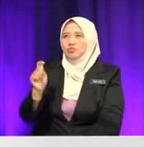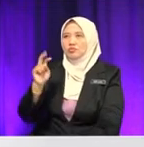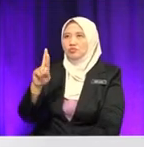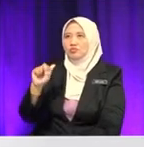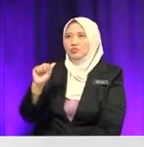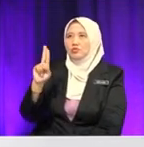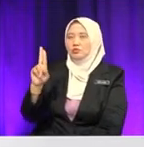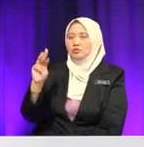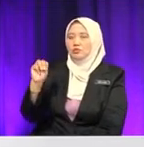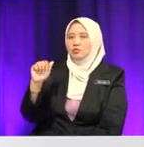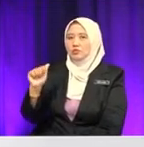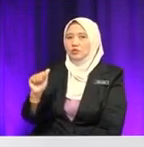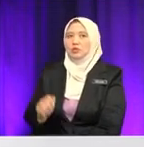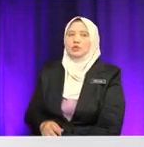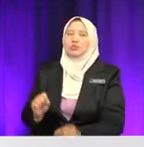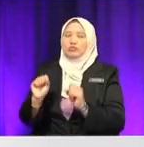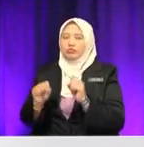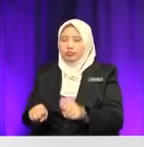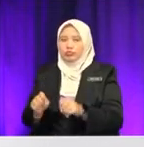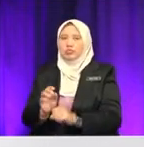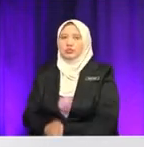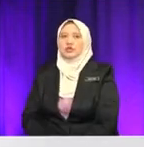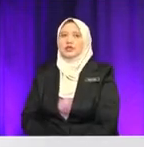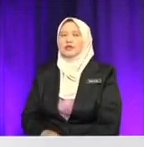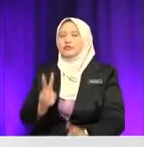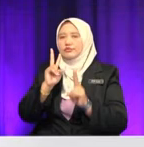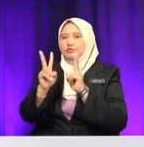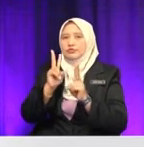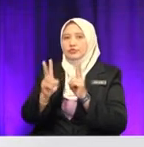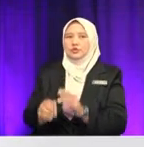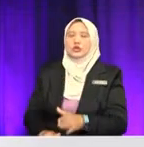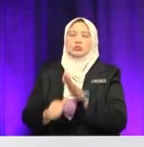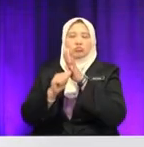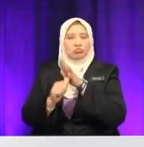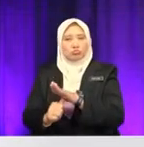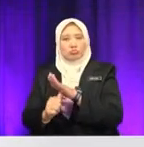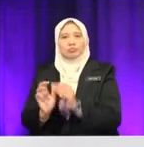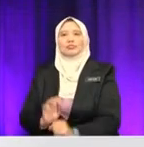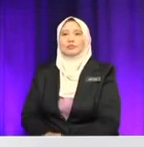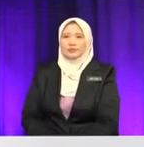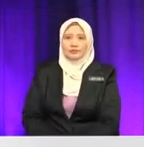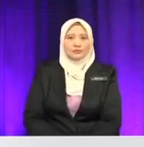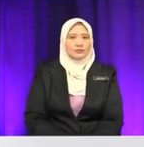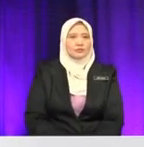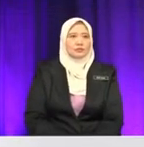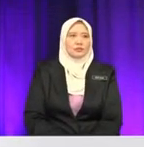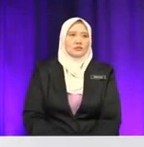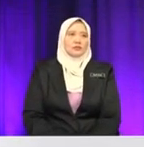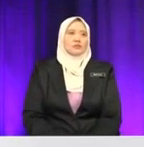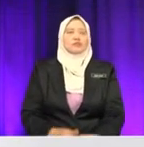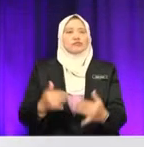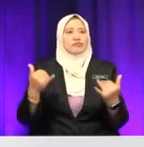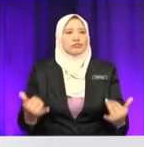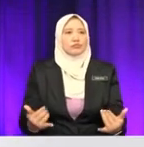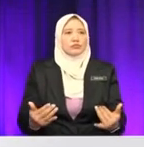causes by verbal abuse and do not get attention. I'm done. All right, so that's how they are going to end their